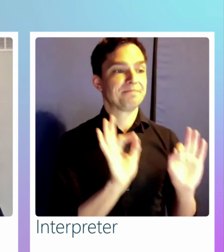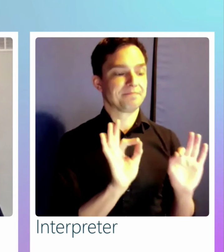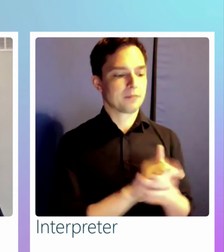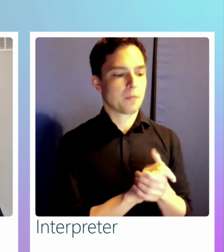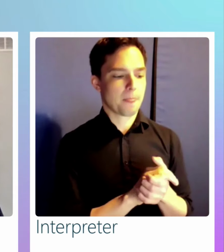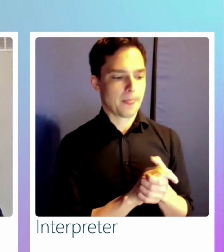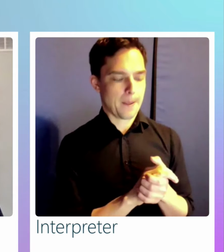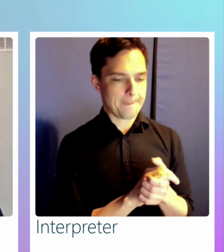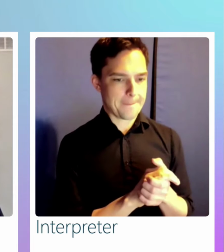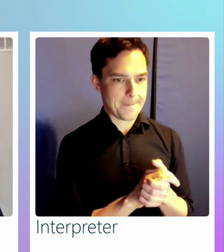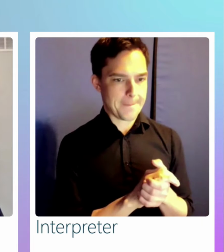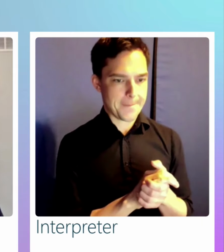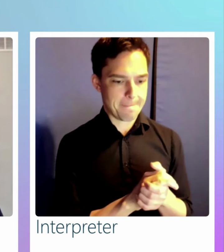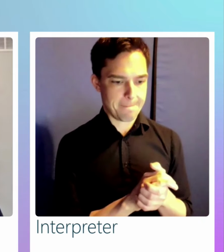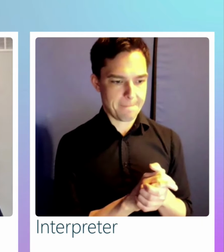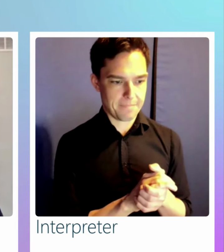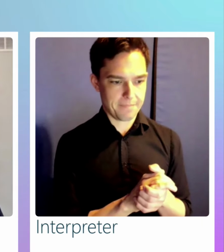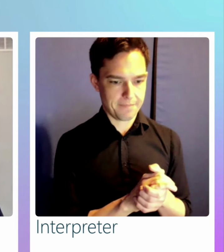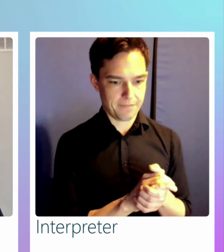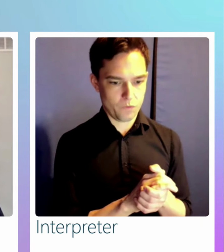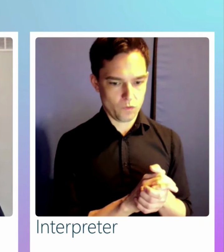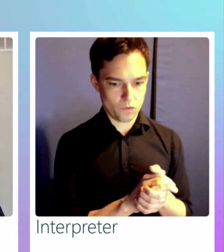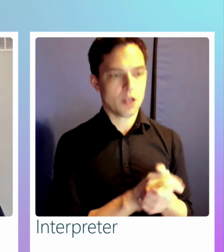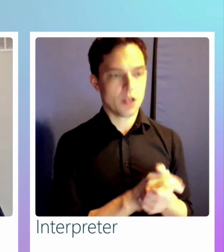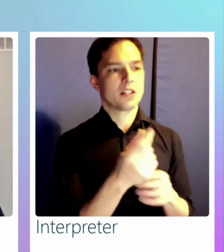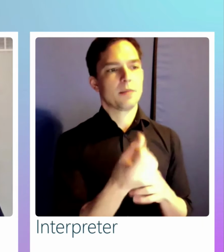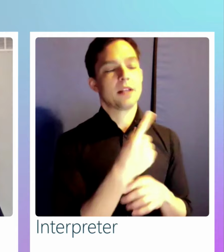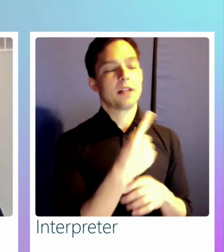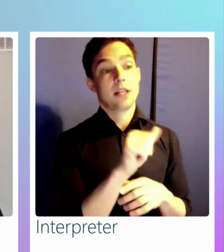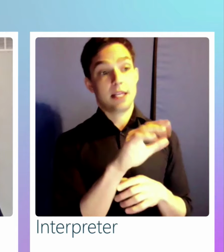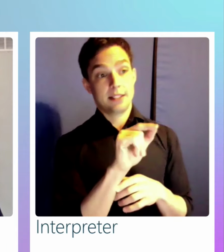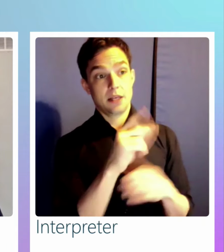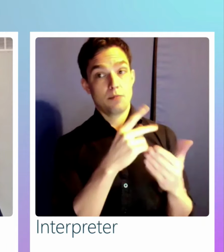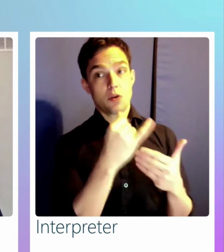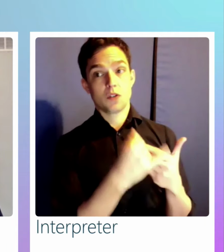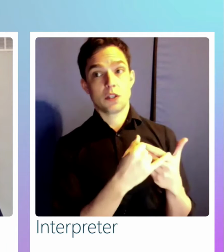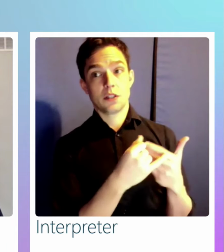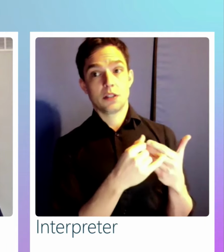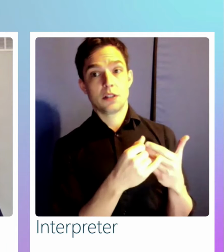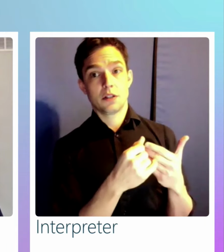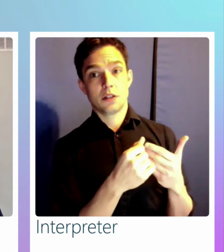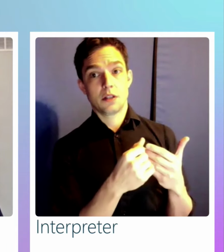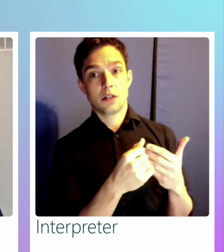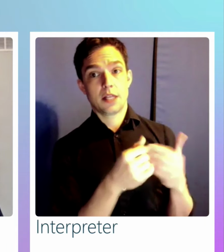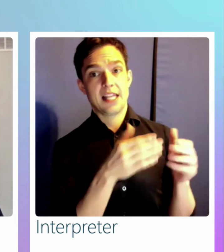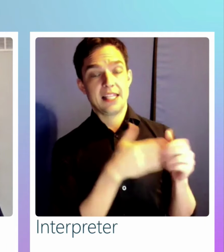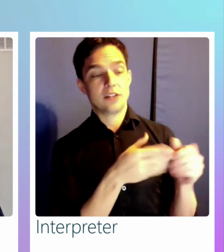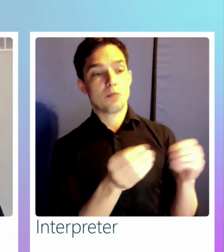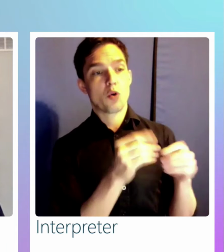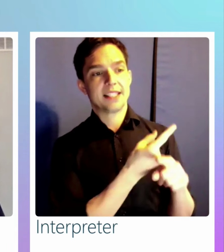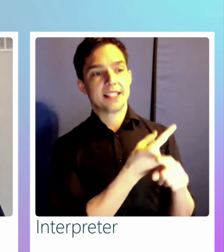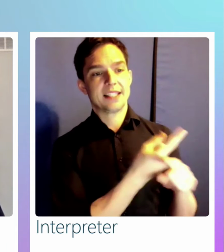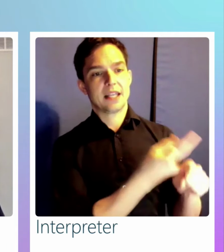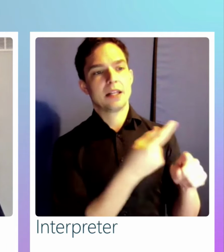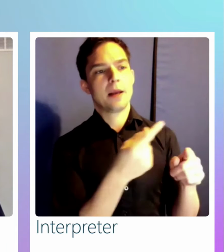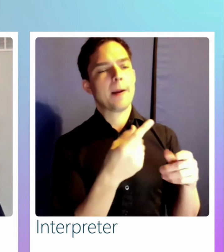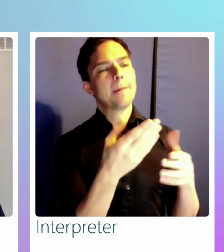And then someone asked, will the ACT project lead to more consistency between the various testing